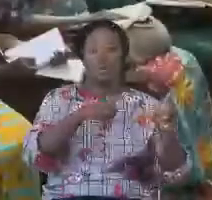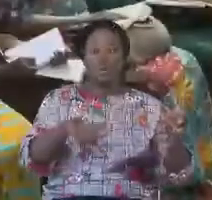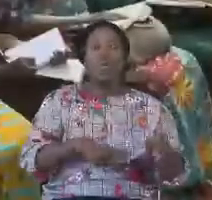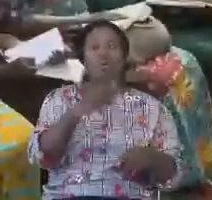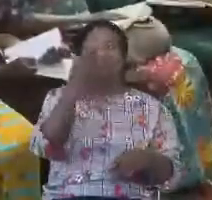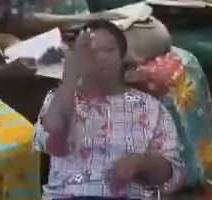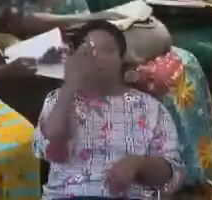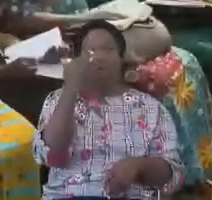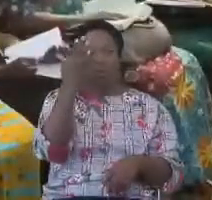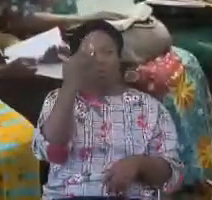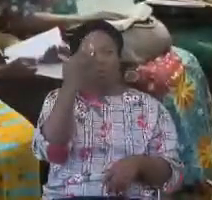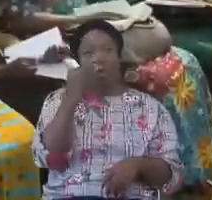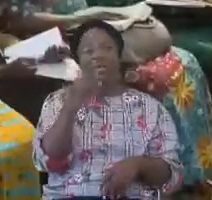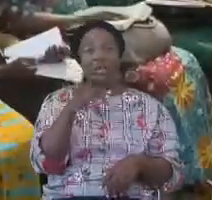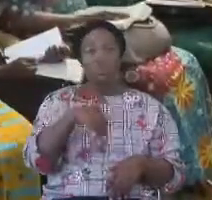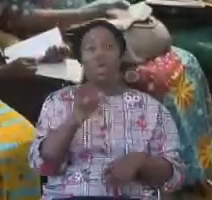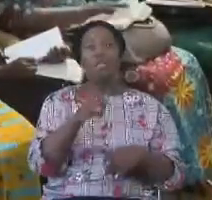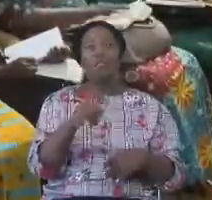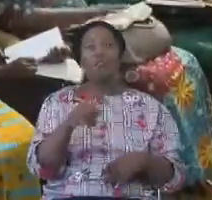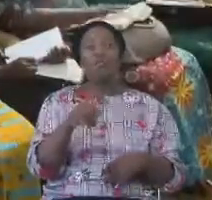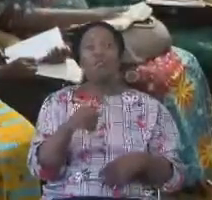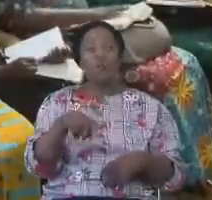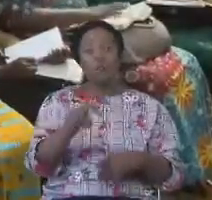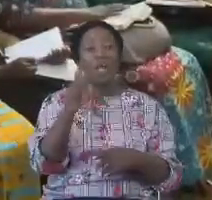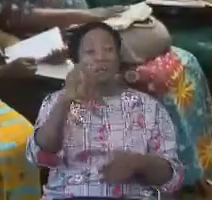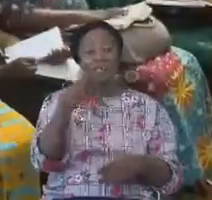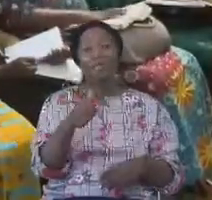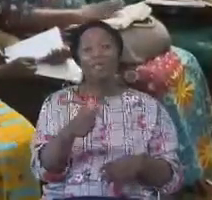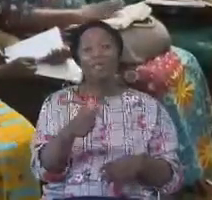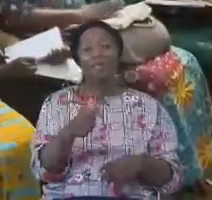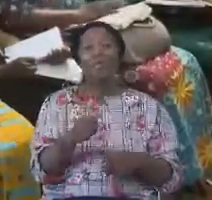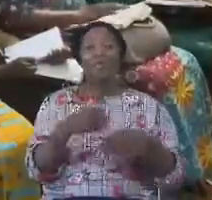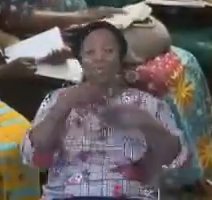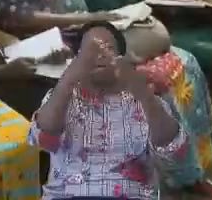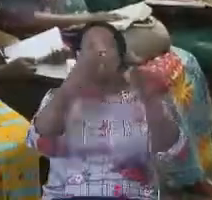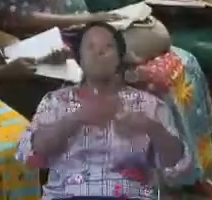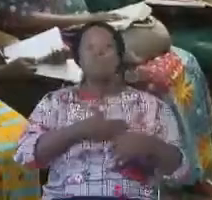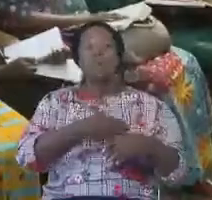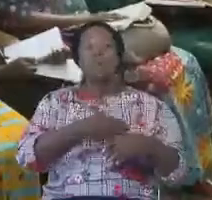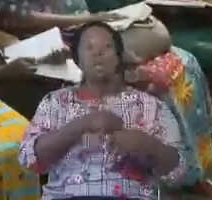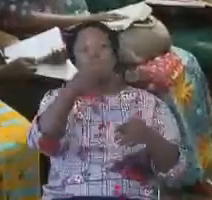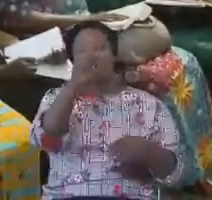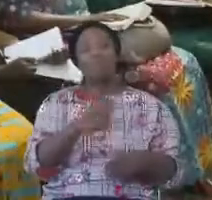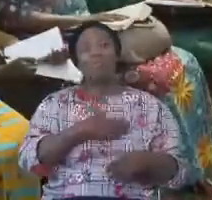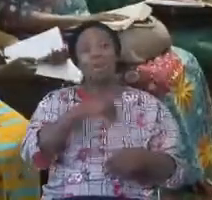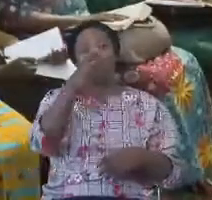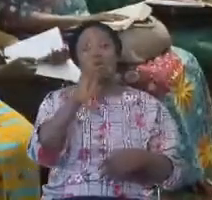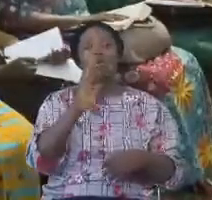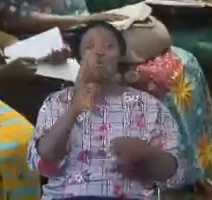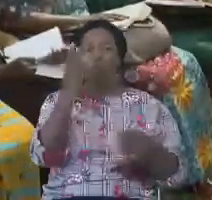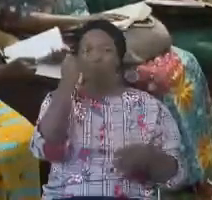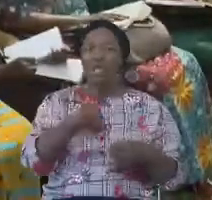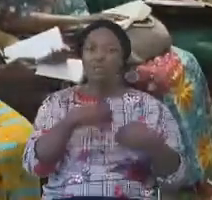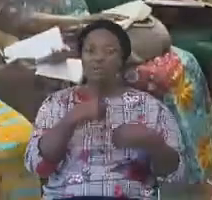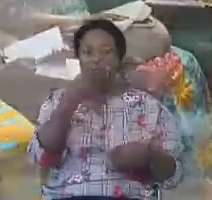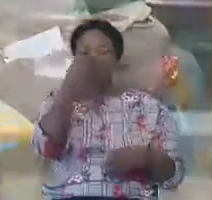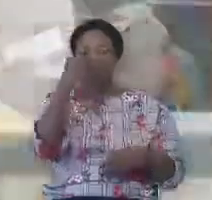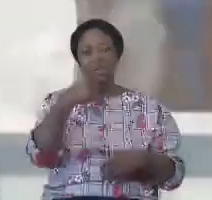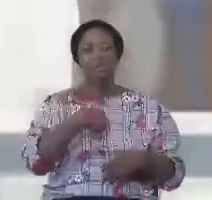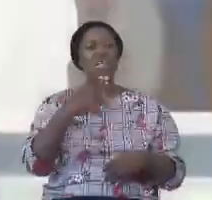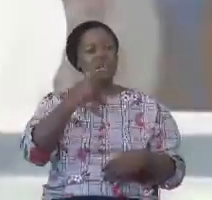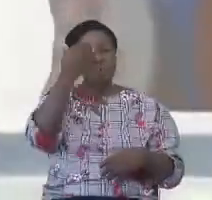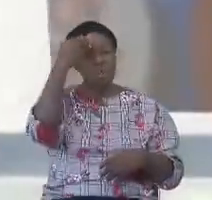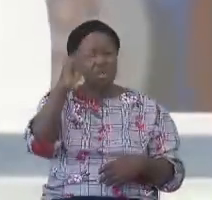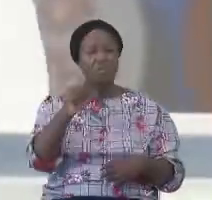the whole world to recognize him as lord while he himself cried out my god my god why has